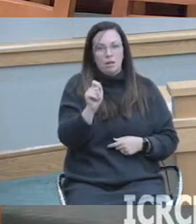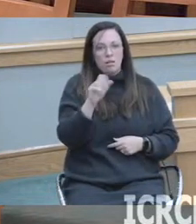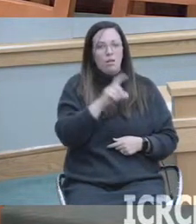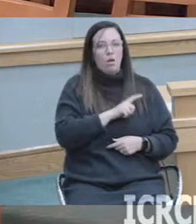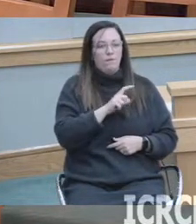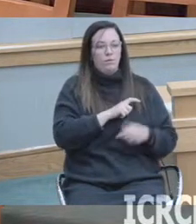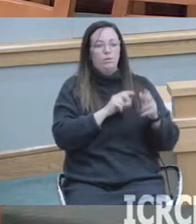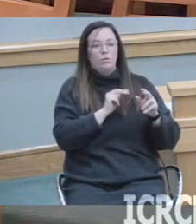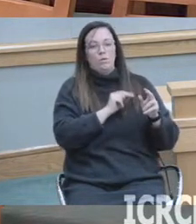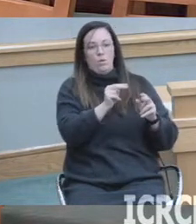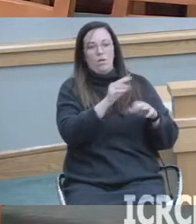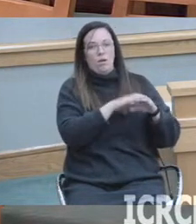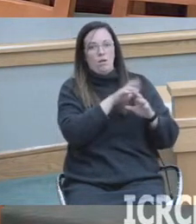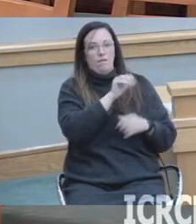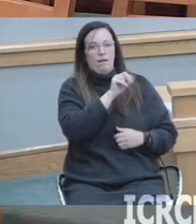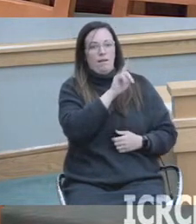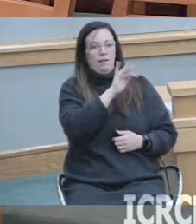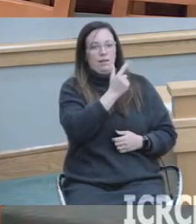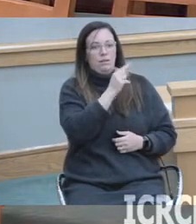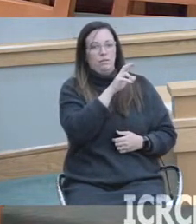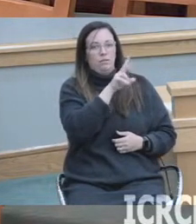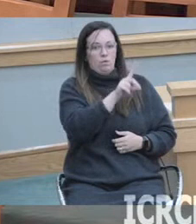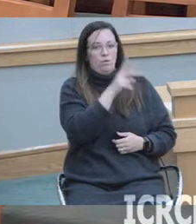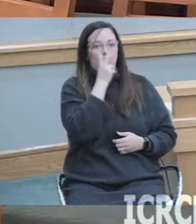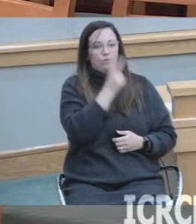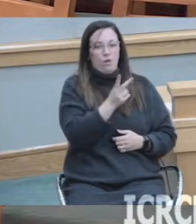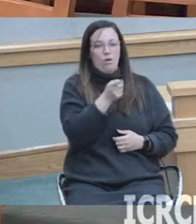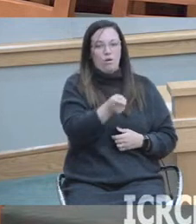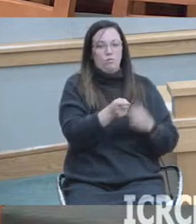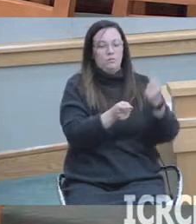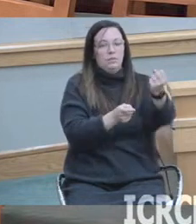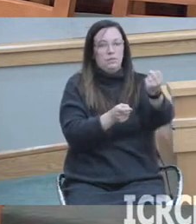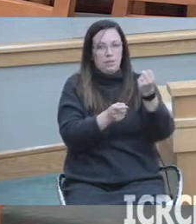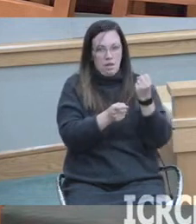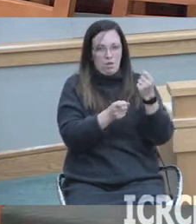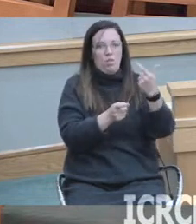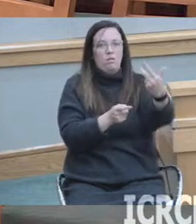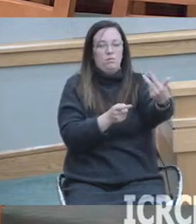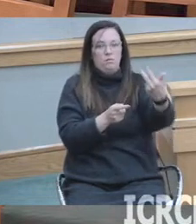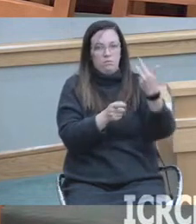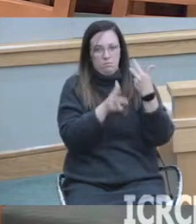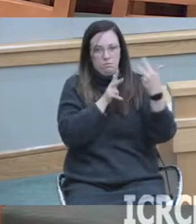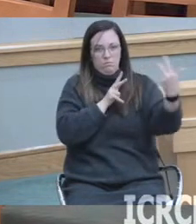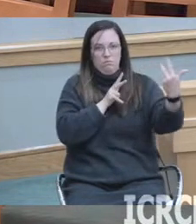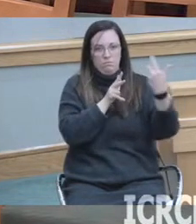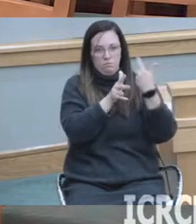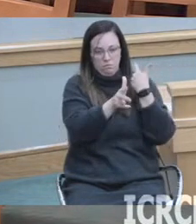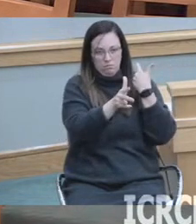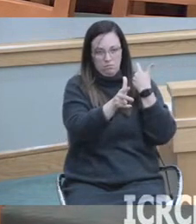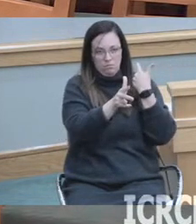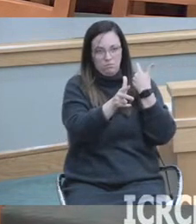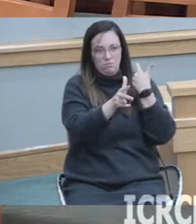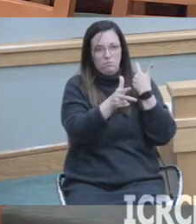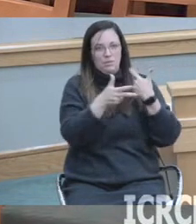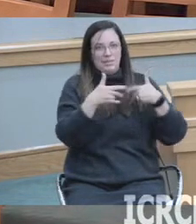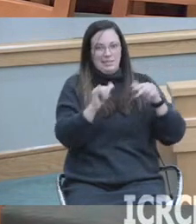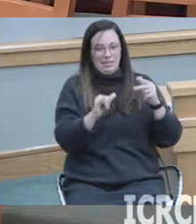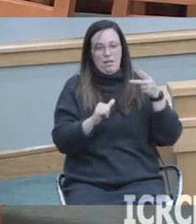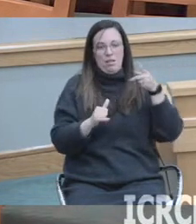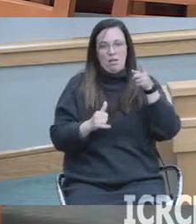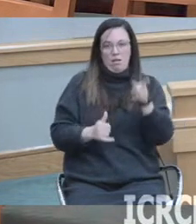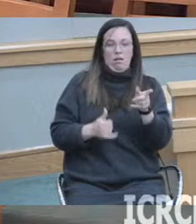Road in the area of Proclean when he saw the suspect vehicle going southbound on Reading Road with the barrel of the shotgun still pointed out the